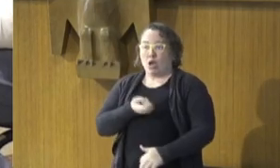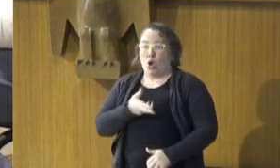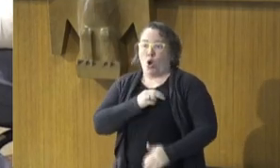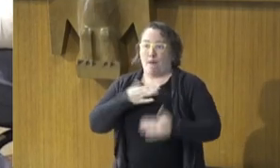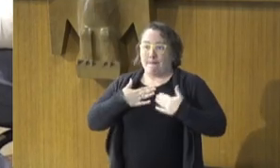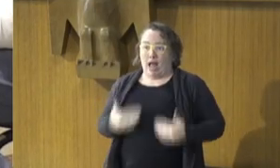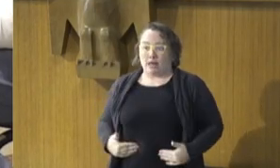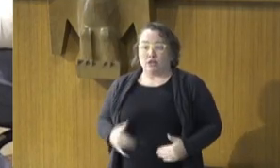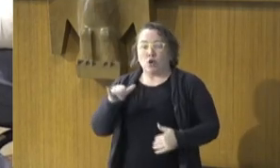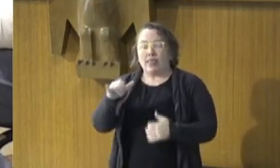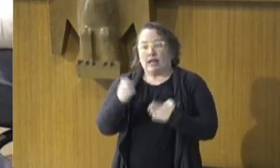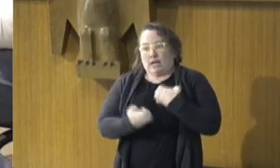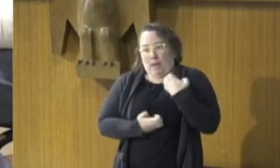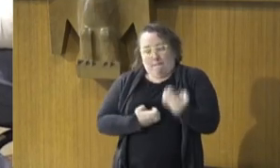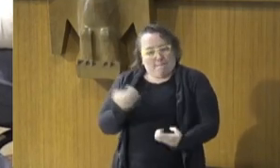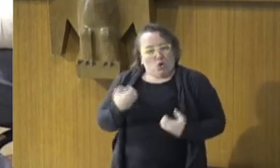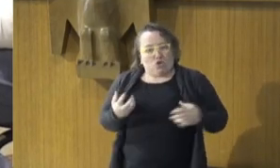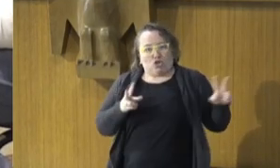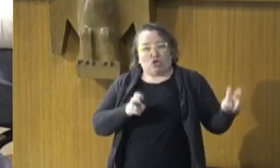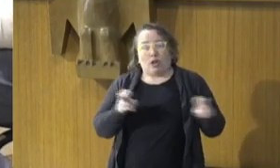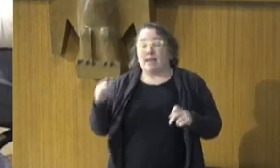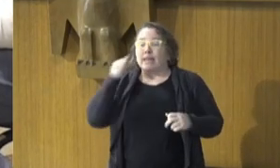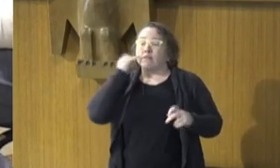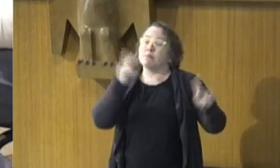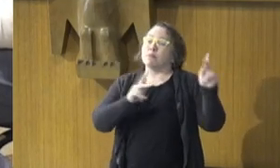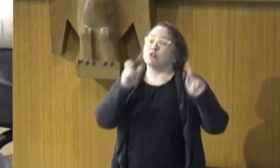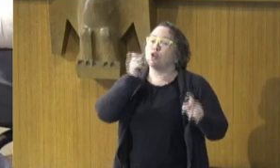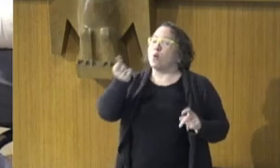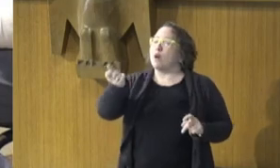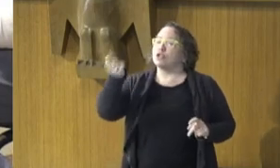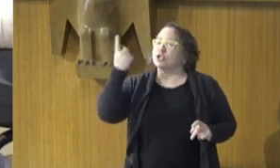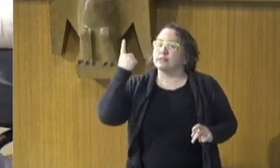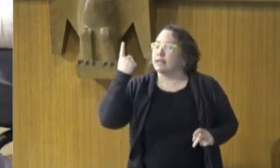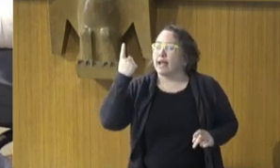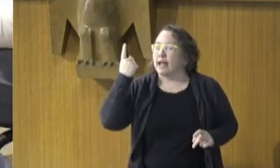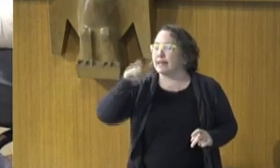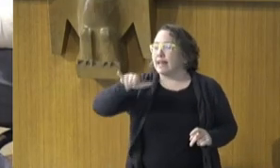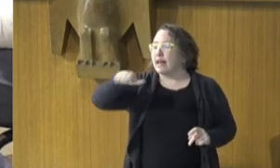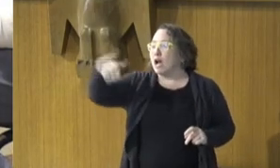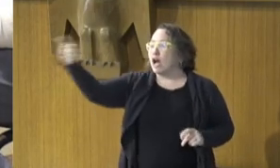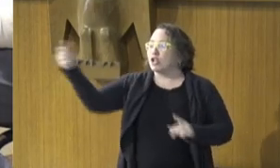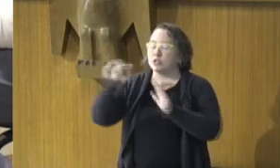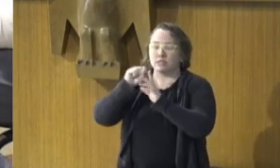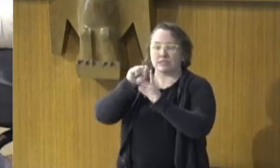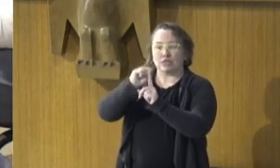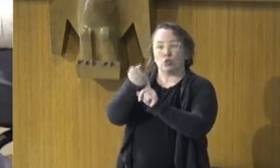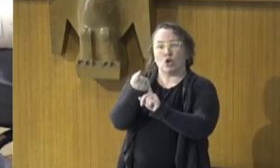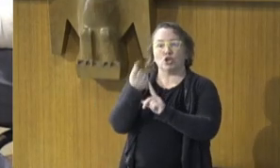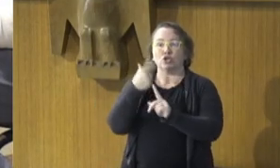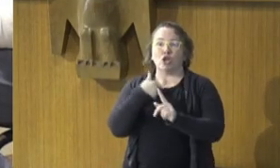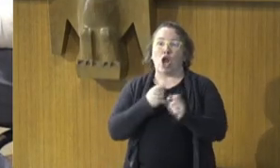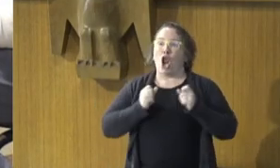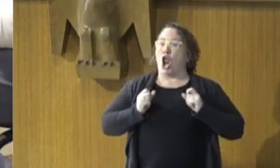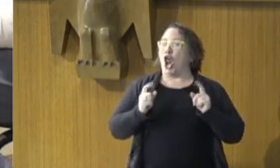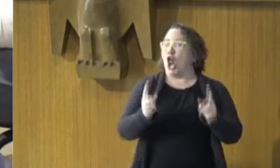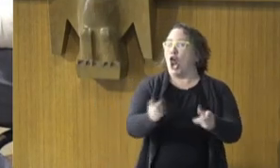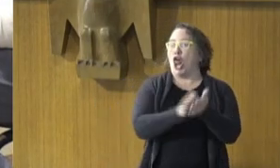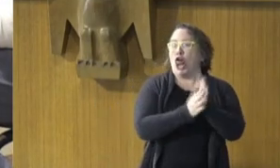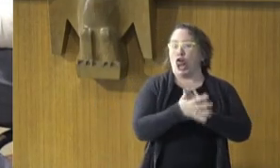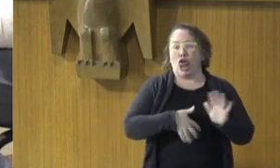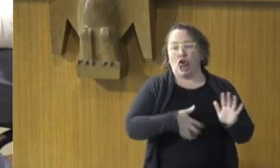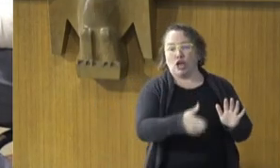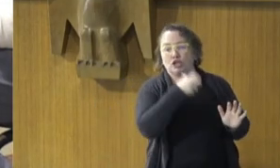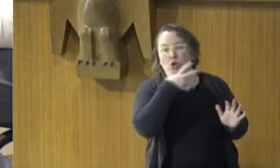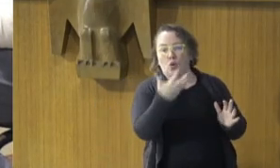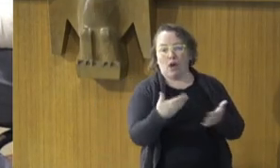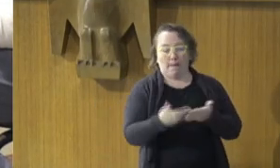emotional topic, and if people don't understand that and they think this other scenario in which you're just going out and getting pregnant and then deciding